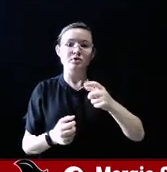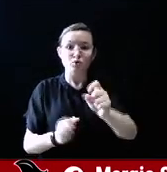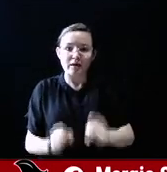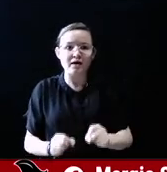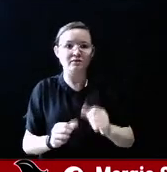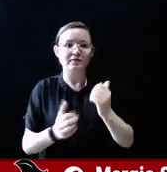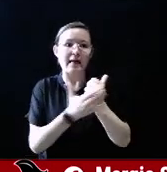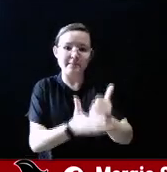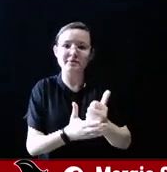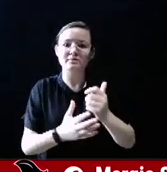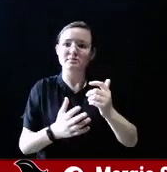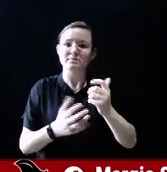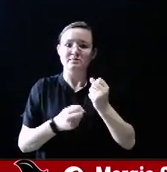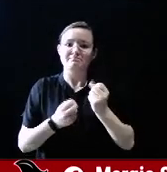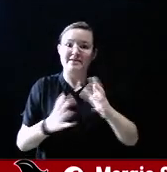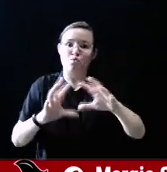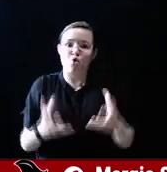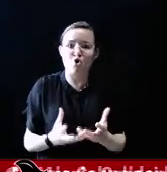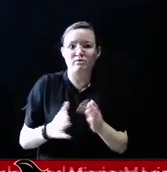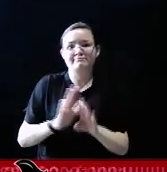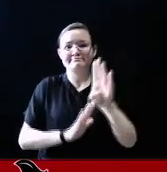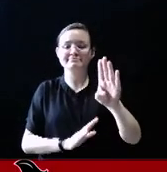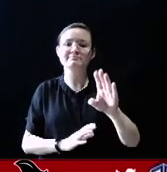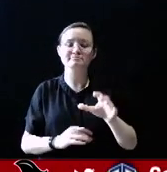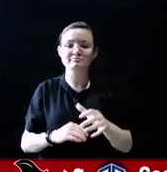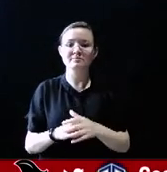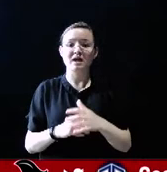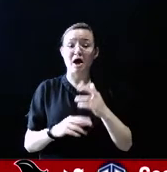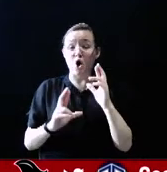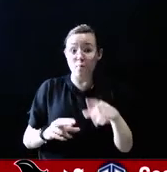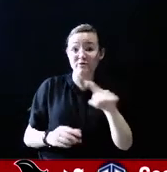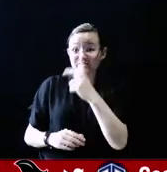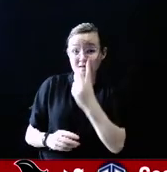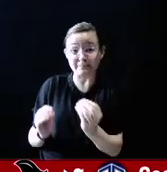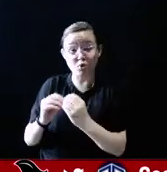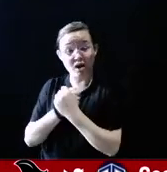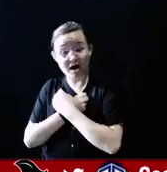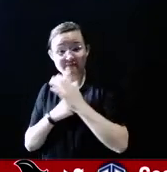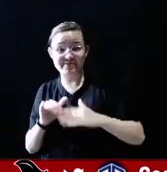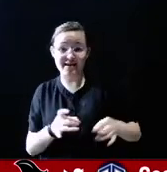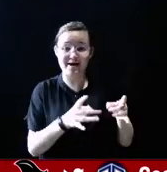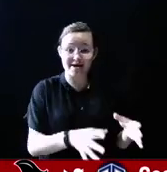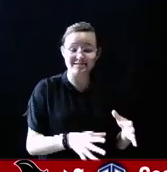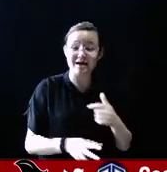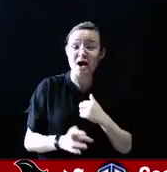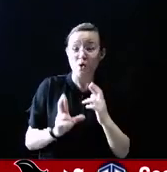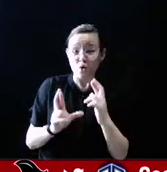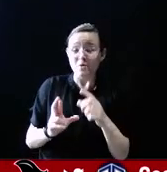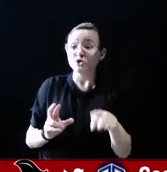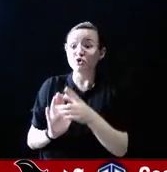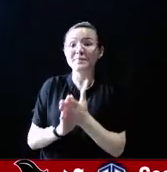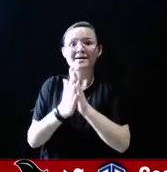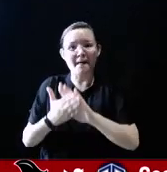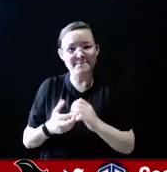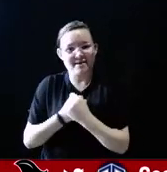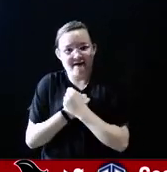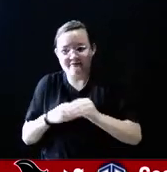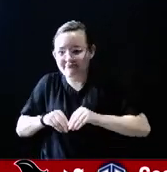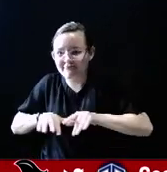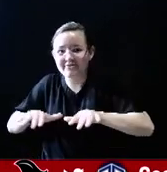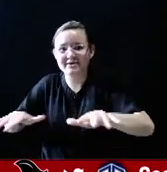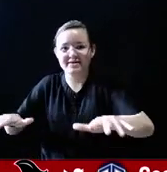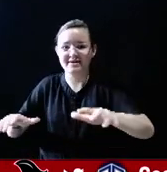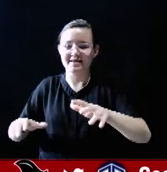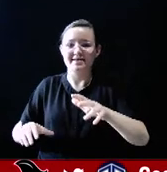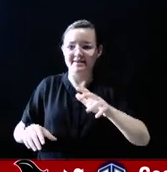place. I hope that you've witnessed more love than you have hate. And I wish that you may become the love that our society needs